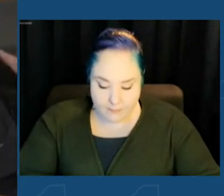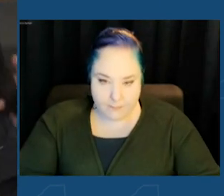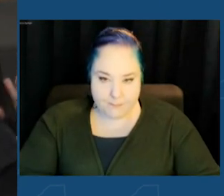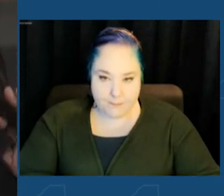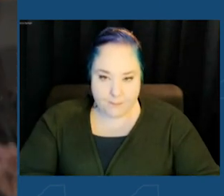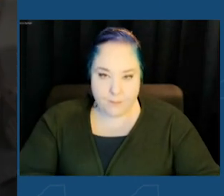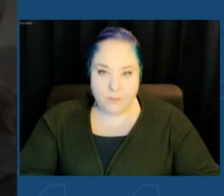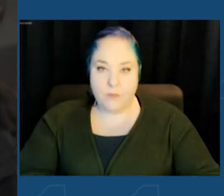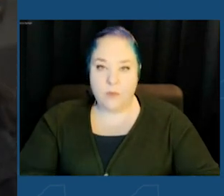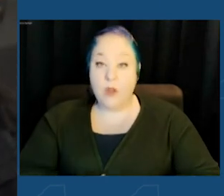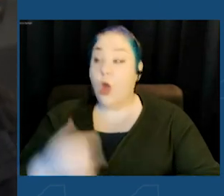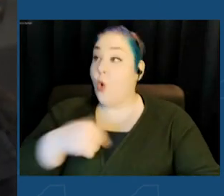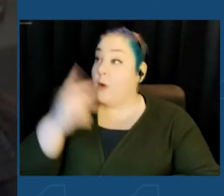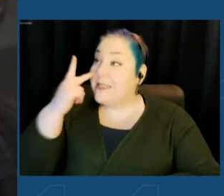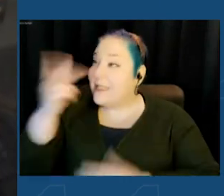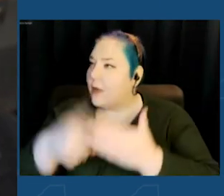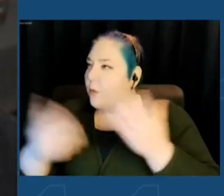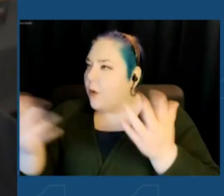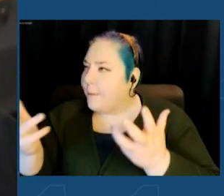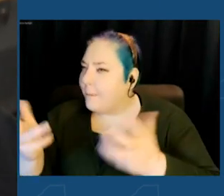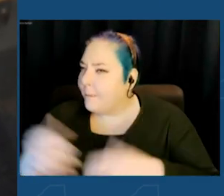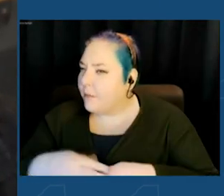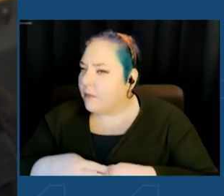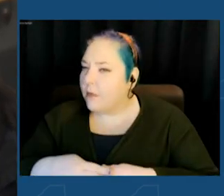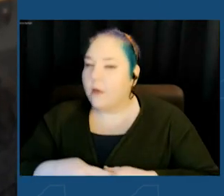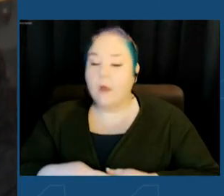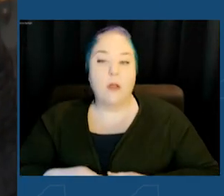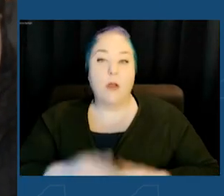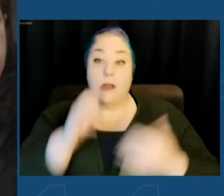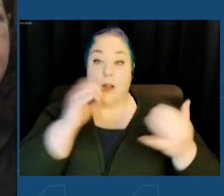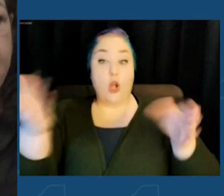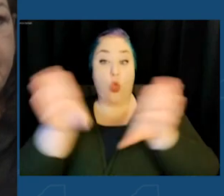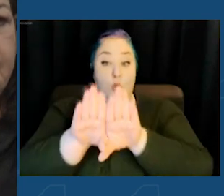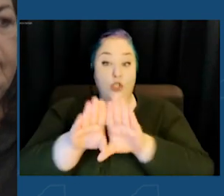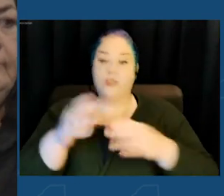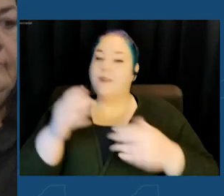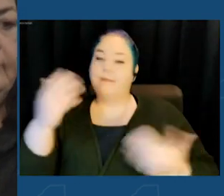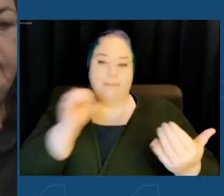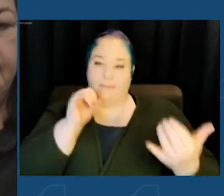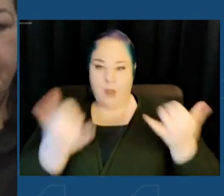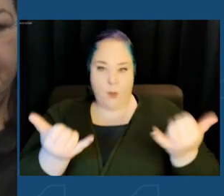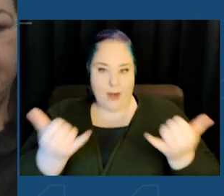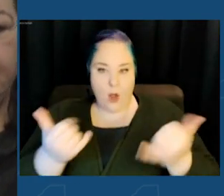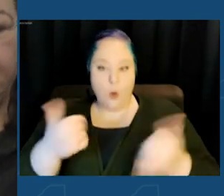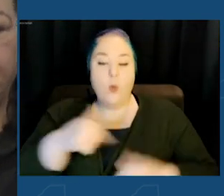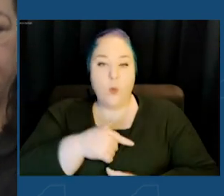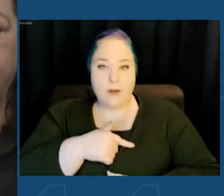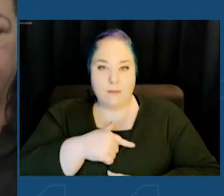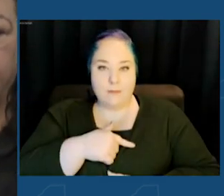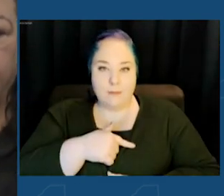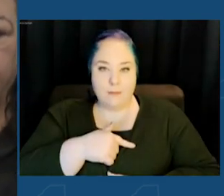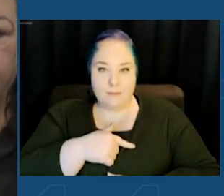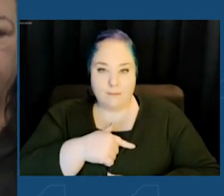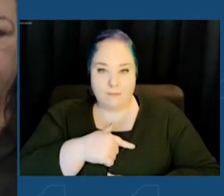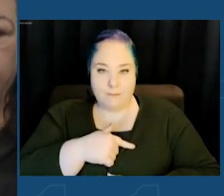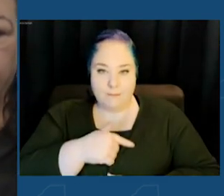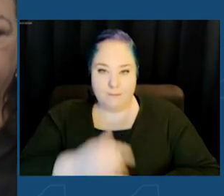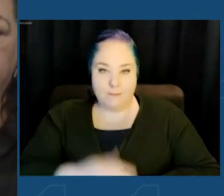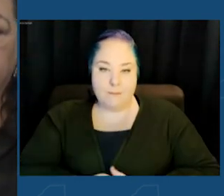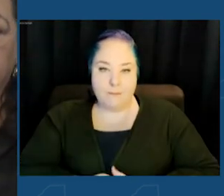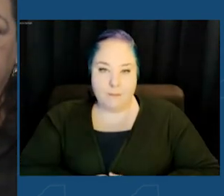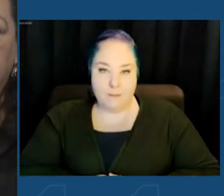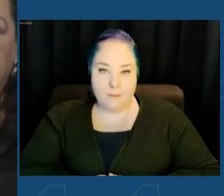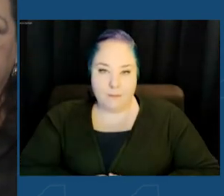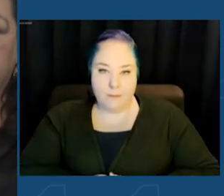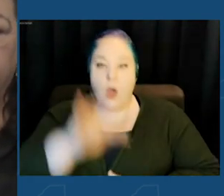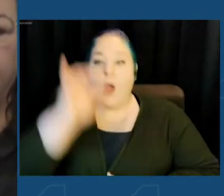and are we still going to see anyone not at this time you know we we're expecting to see excuse me Buffalo airport